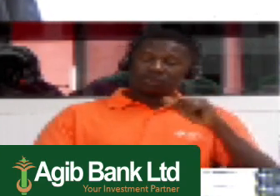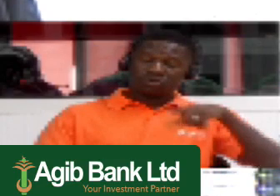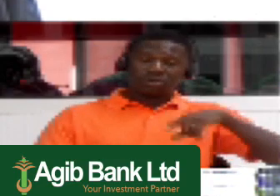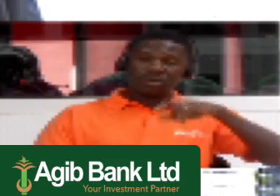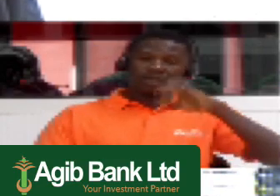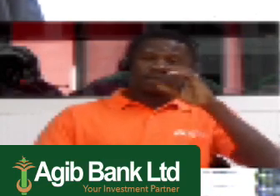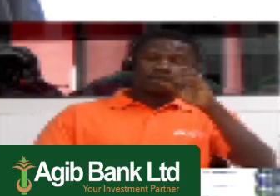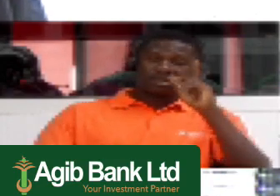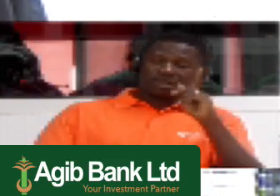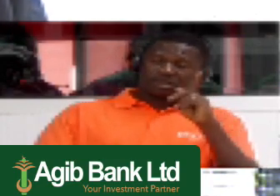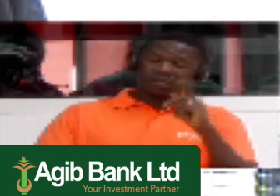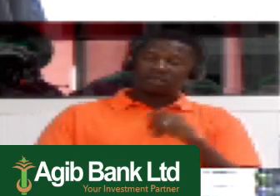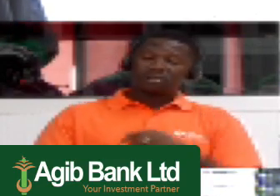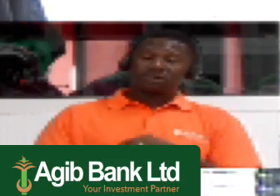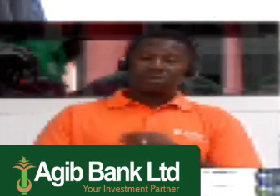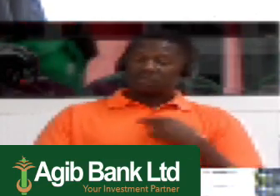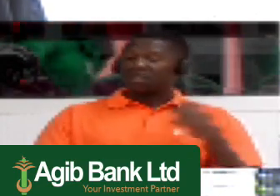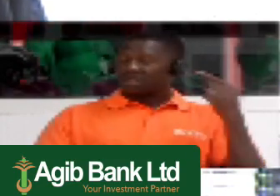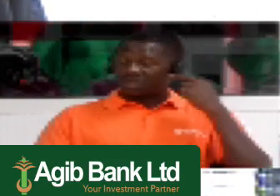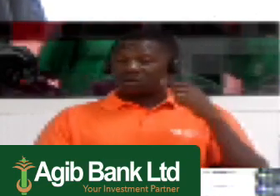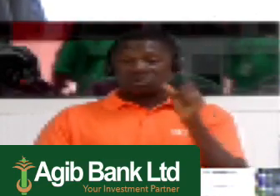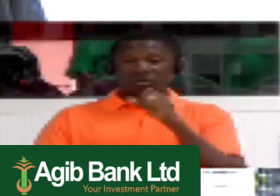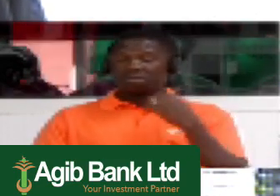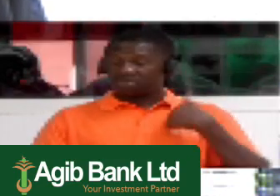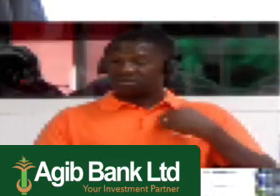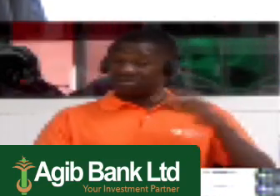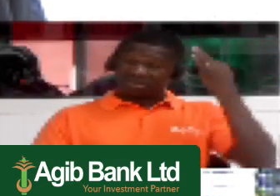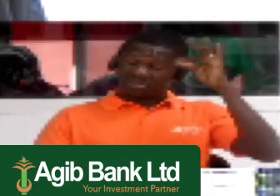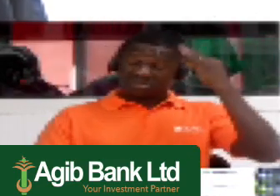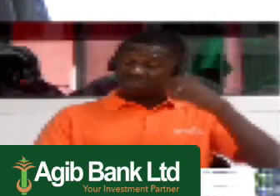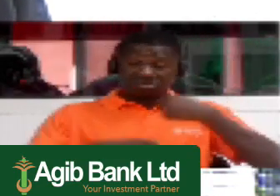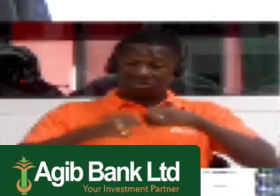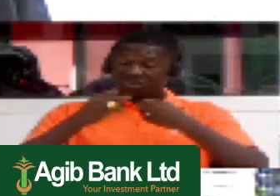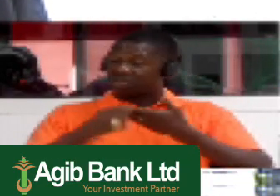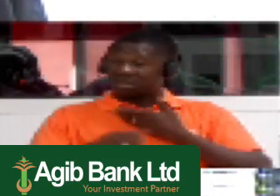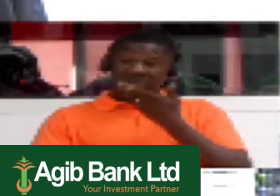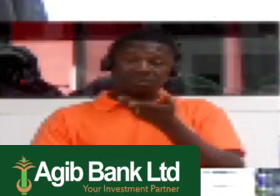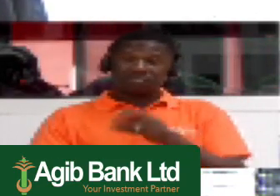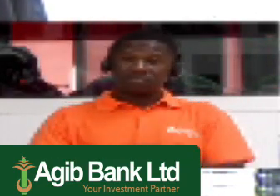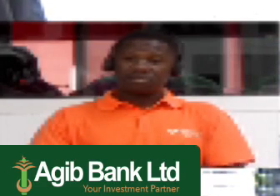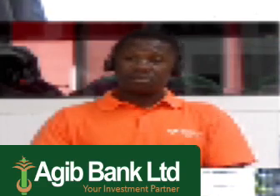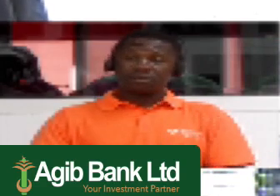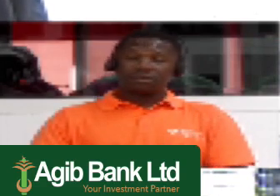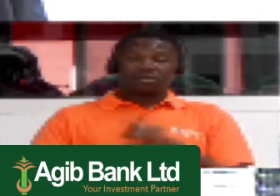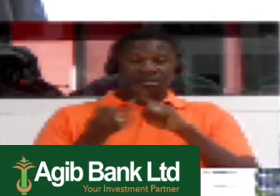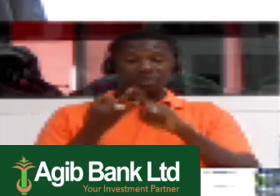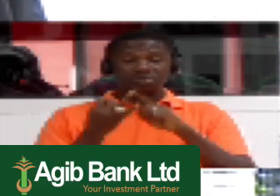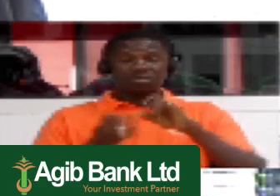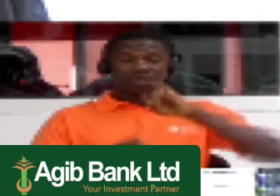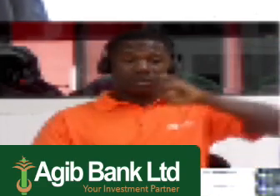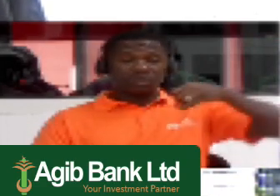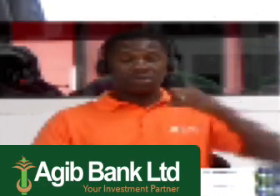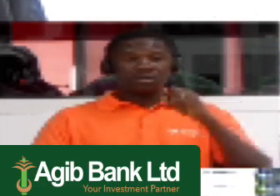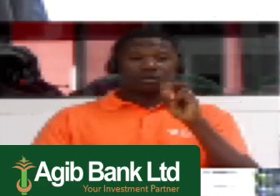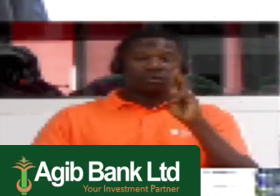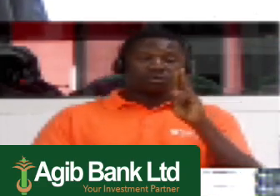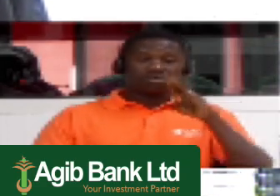lemba. I hear, I don't know if they did that as a course. Anin jongula. An